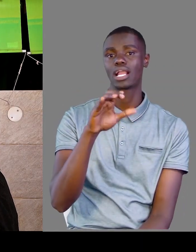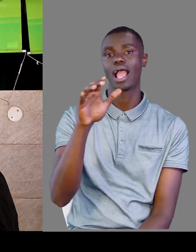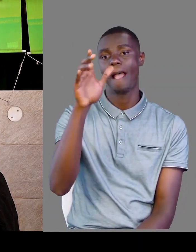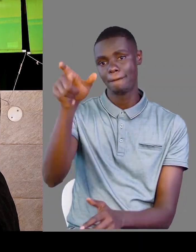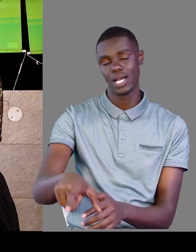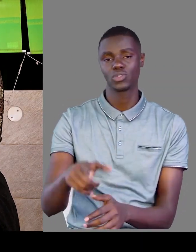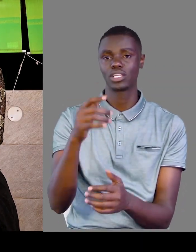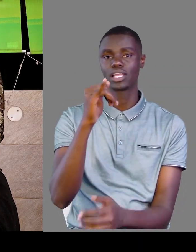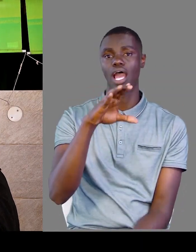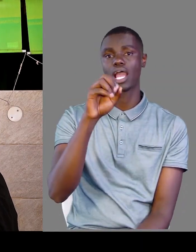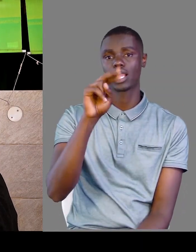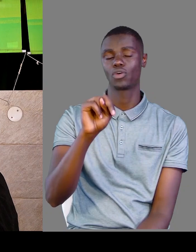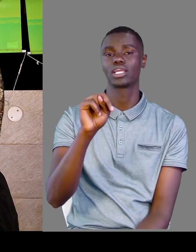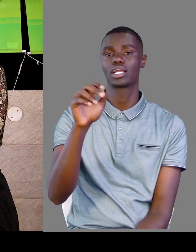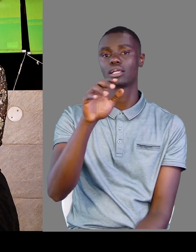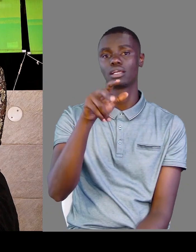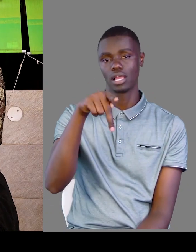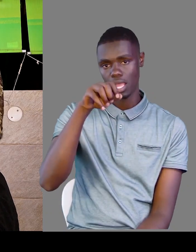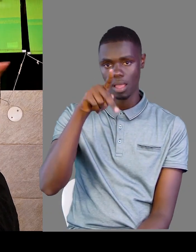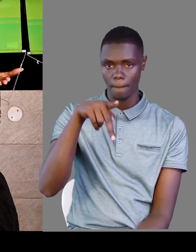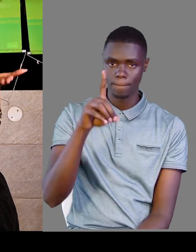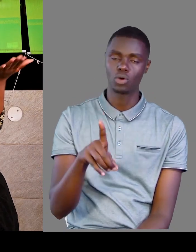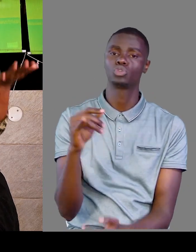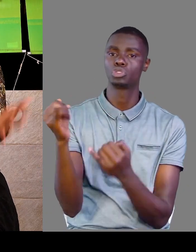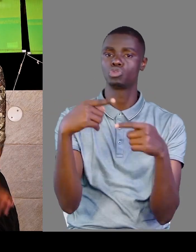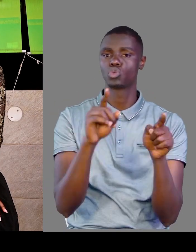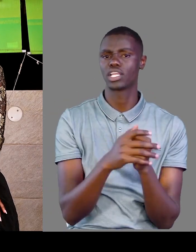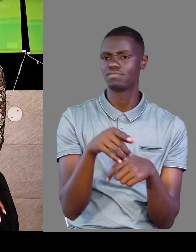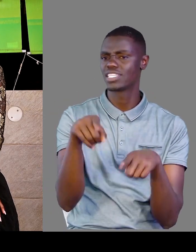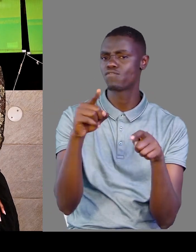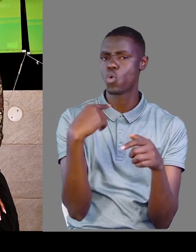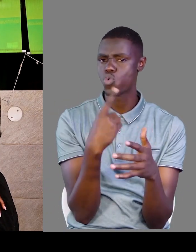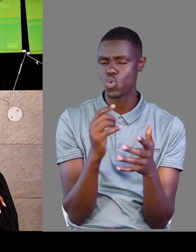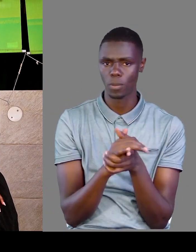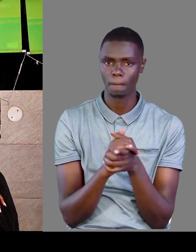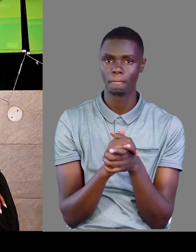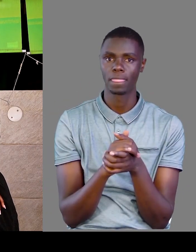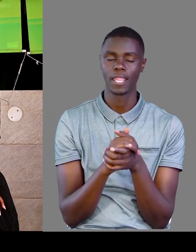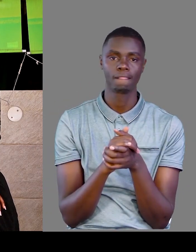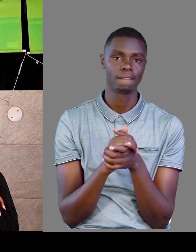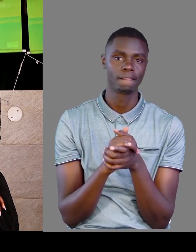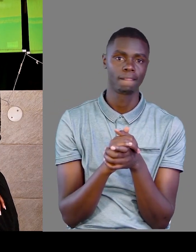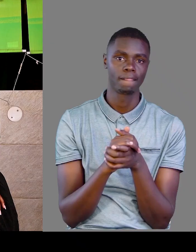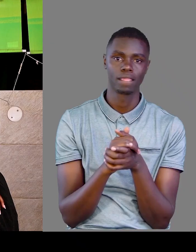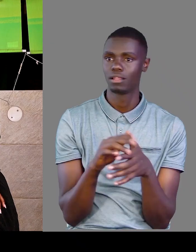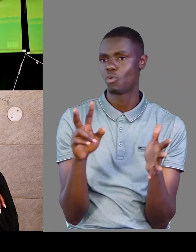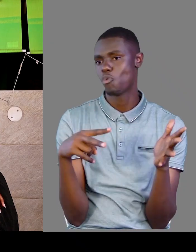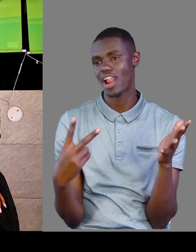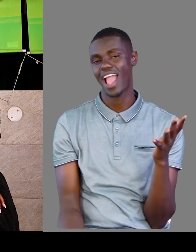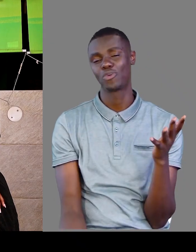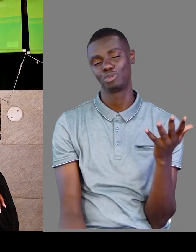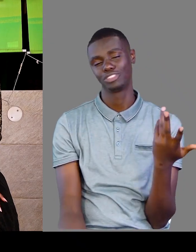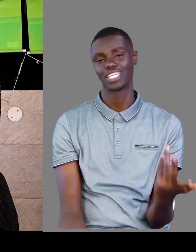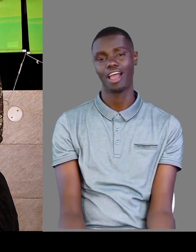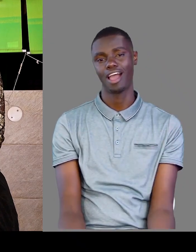at the Iconic Pod. Please introduce yourself to make sure my viewers get to know who you are. If they don't, hey, unaniangusha